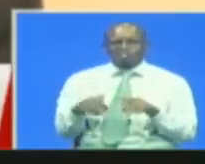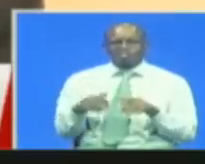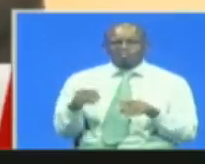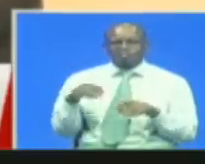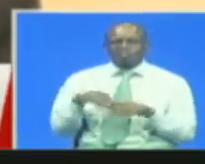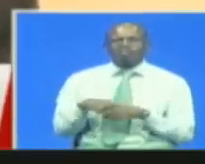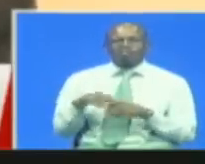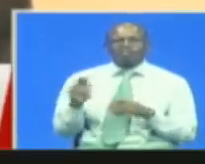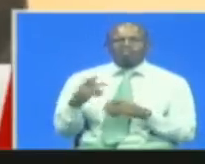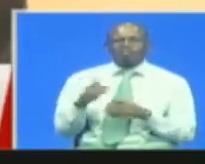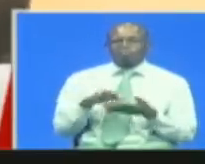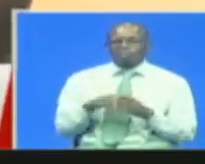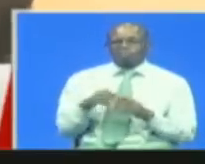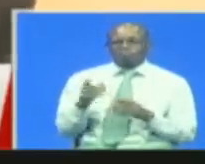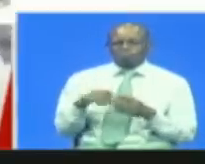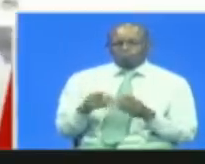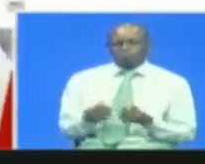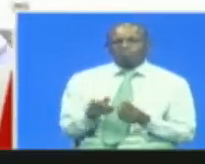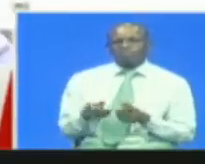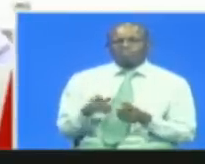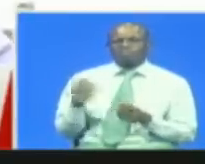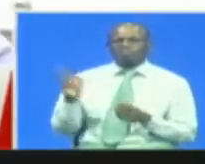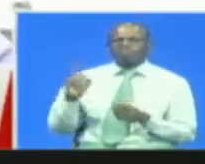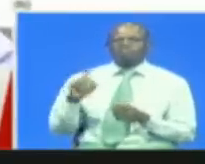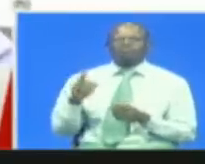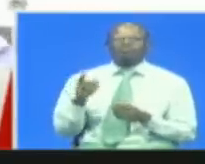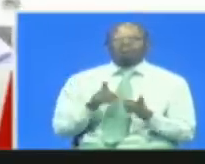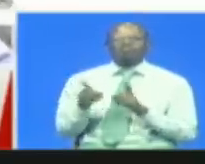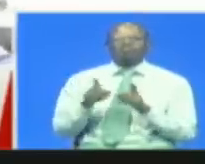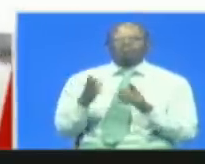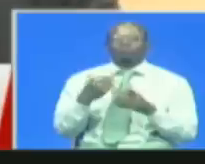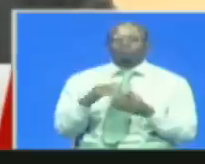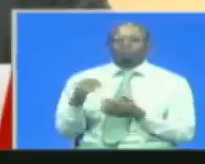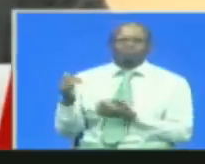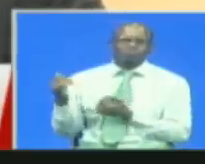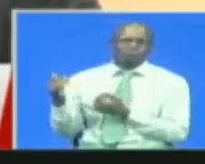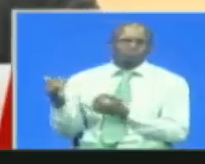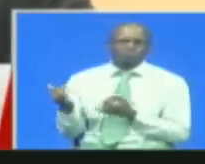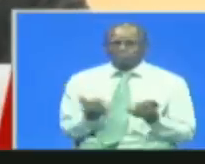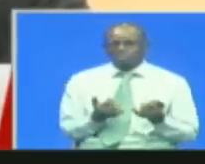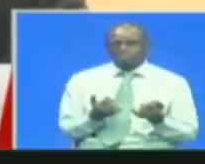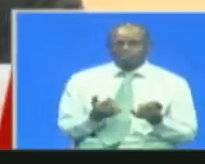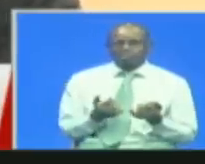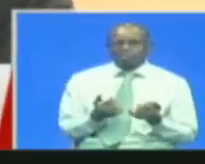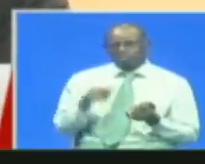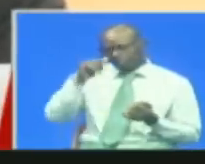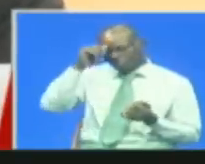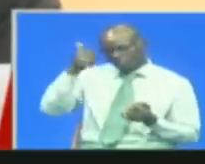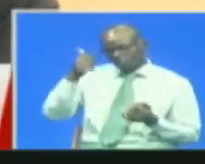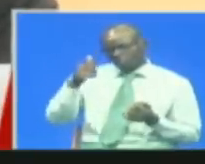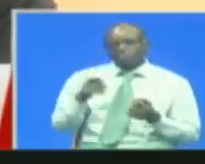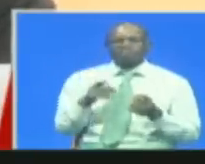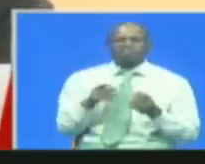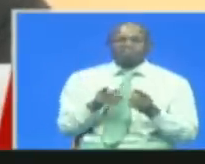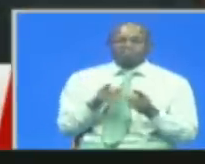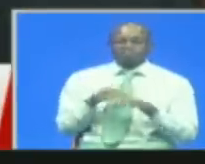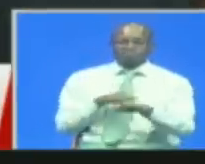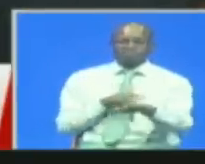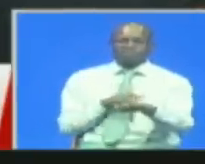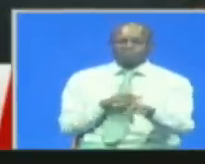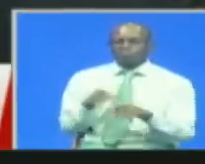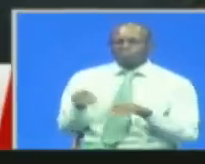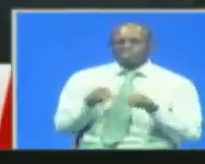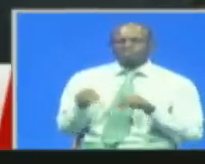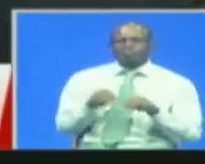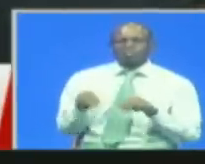problem, the Ministry of Transport is exploring the introduction of an intelligent traffic management system, besides seeking to introduce a mass